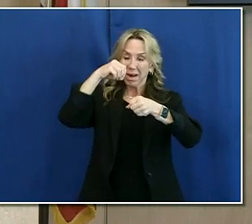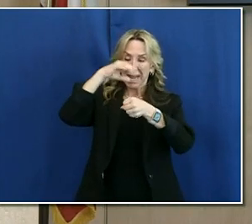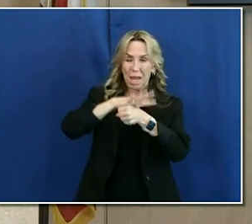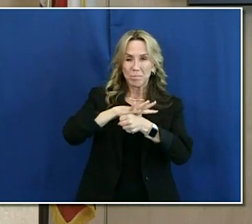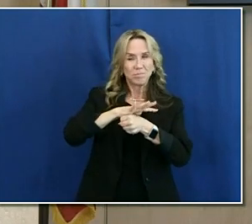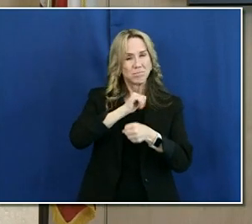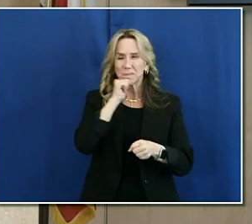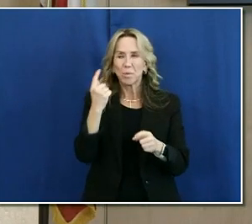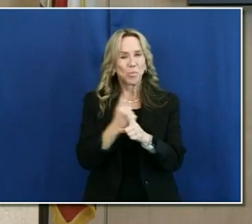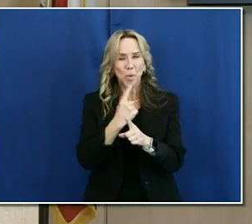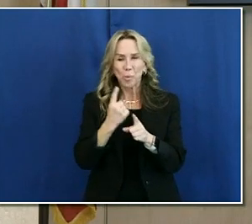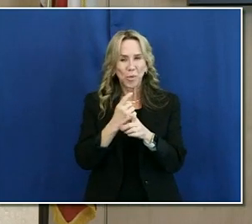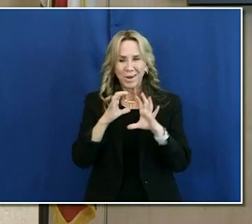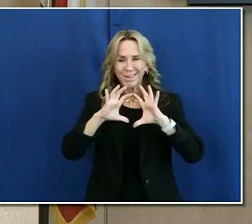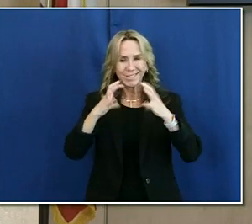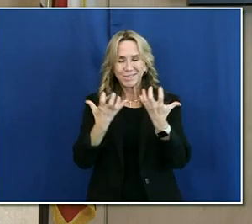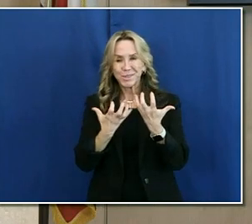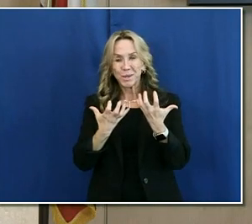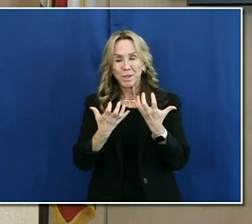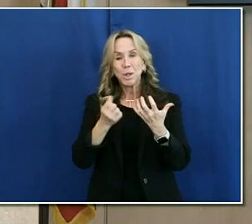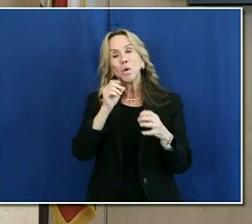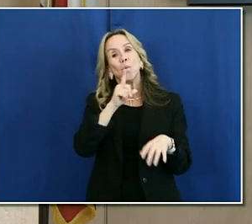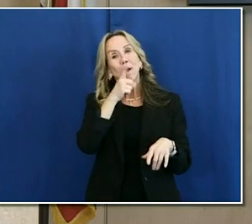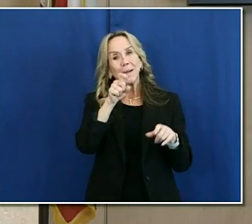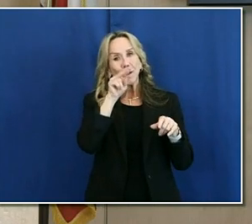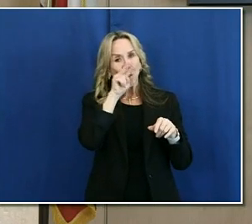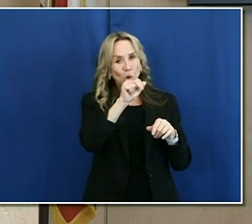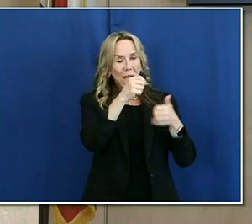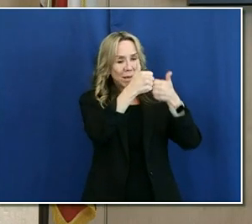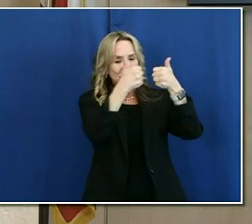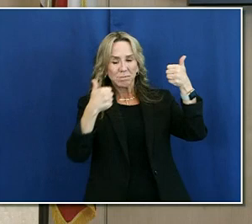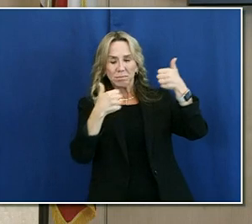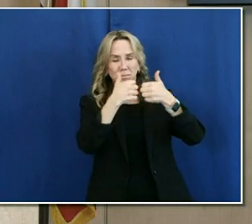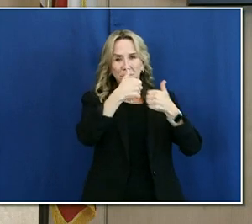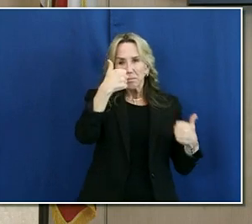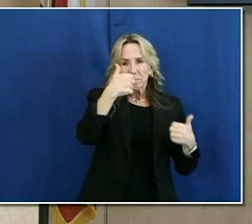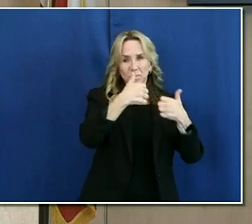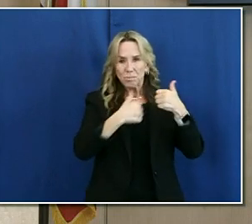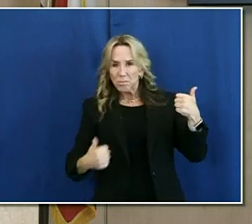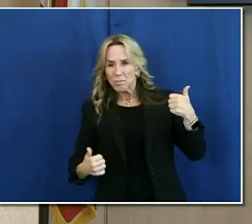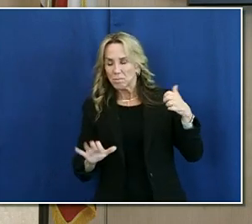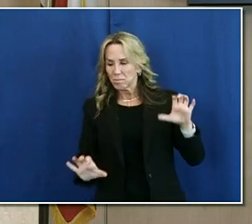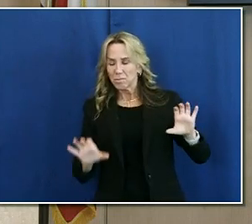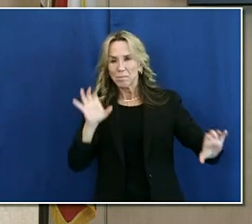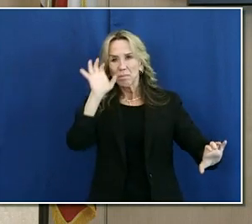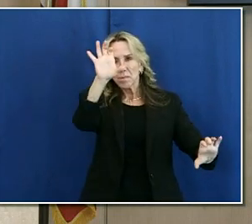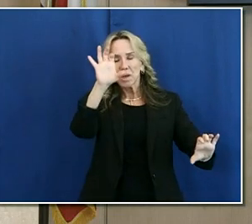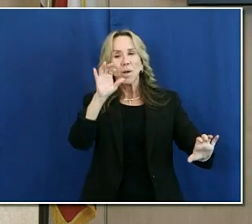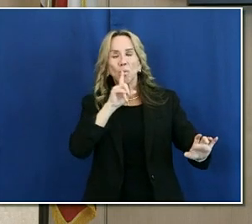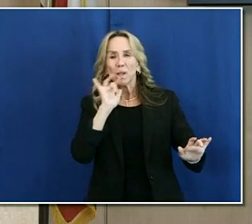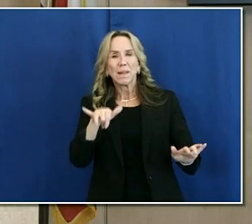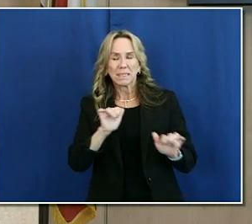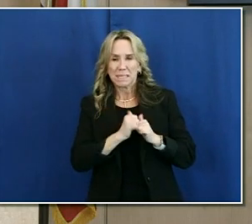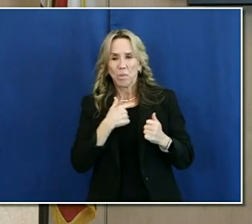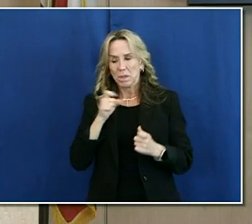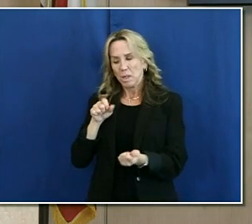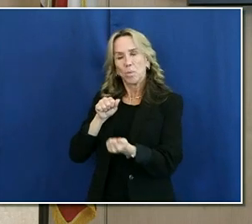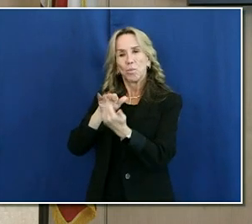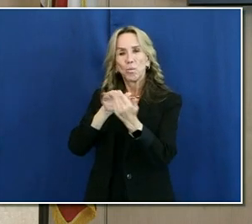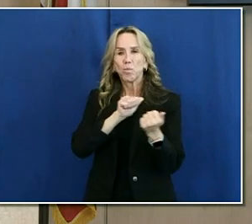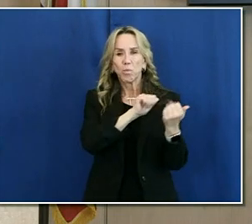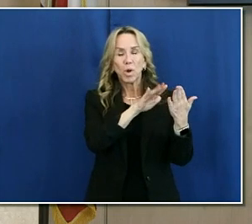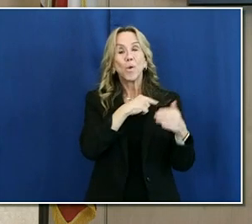inappropriate, but really looking at the connections that can be made between them is really the appropriate thing to do. We tend to use that